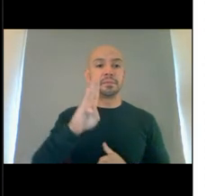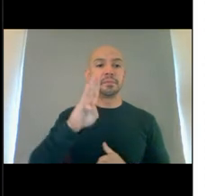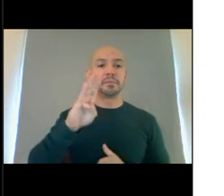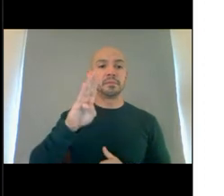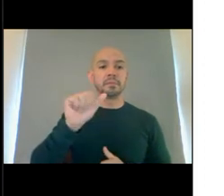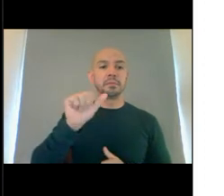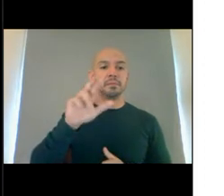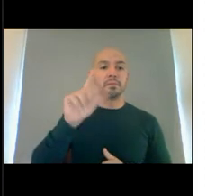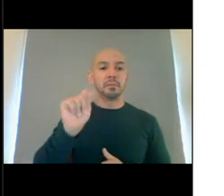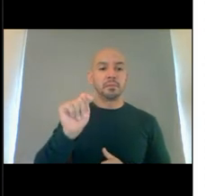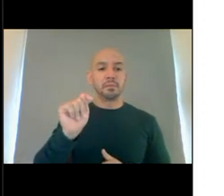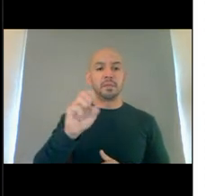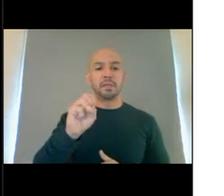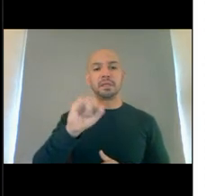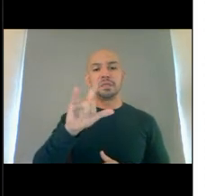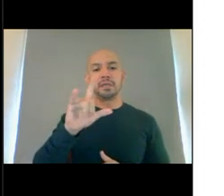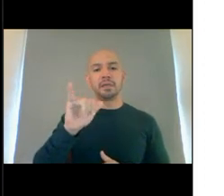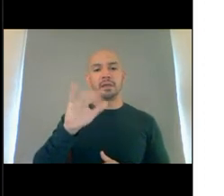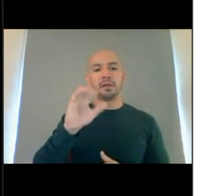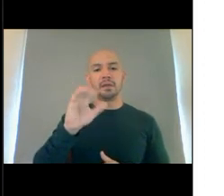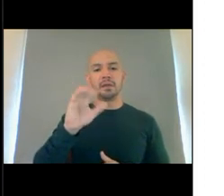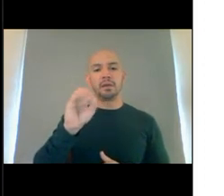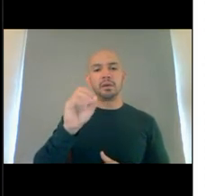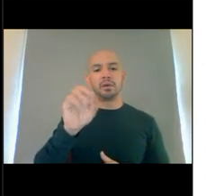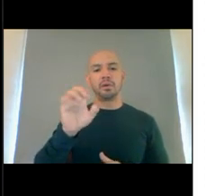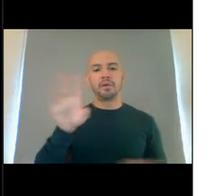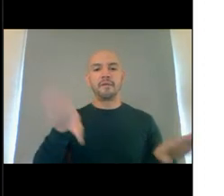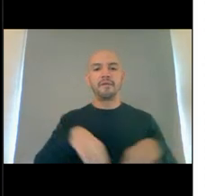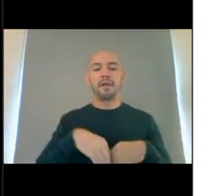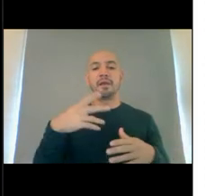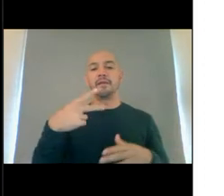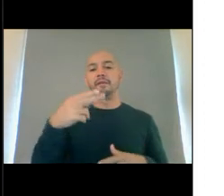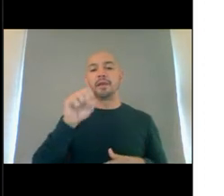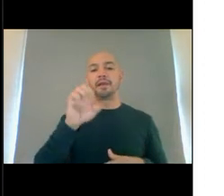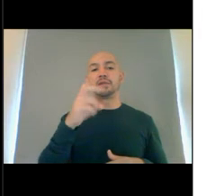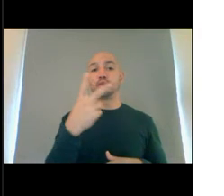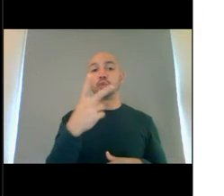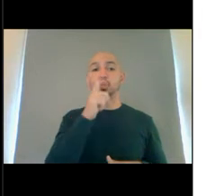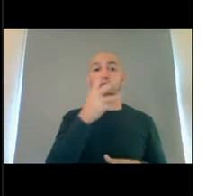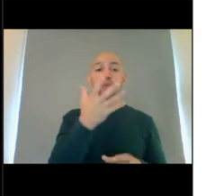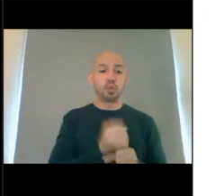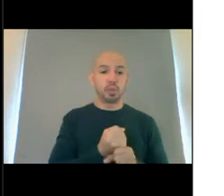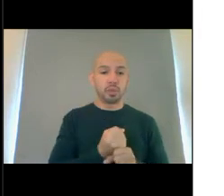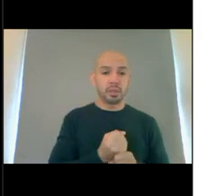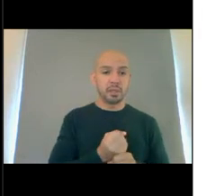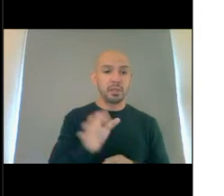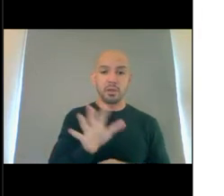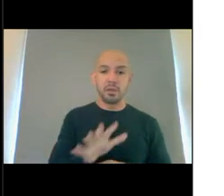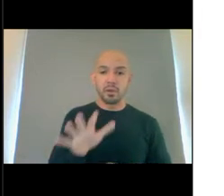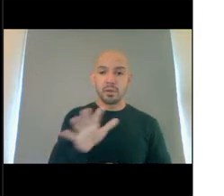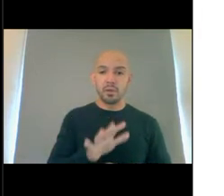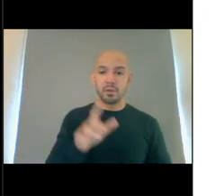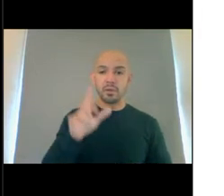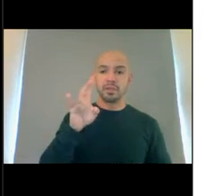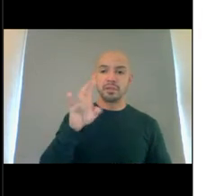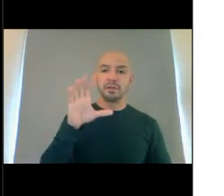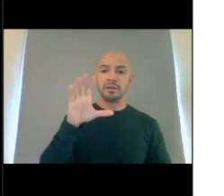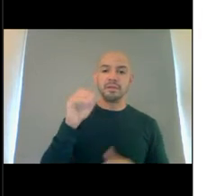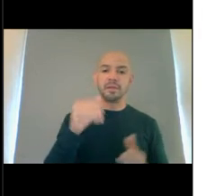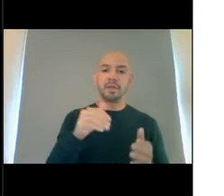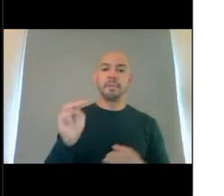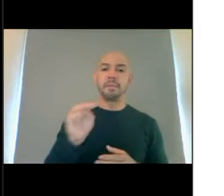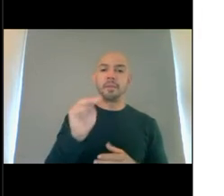valley phase two project which has received 750 million dollars in past awards from our program a number of la metro projects